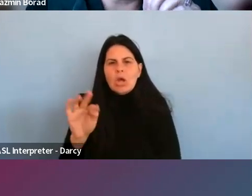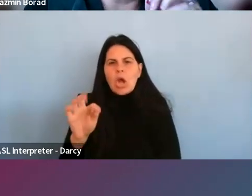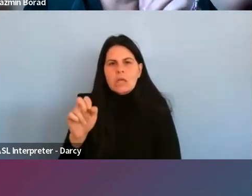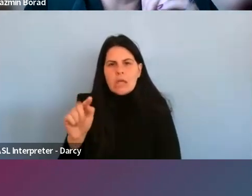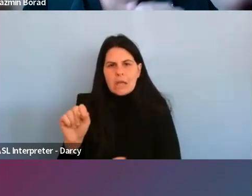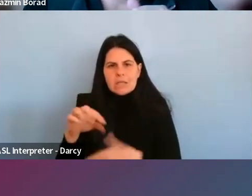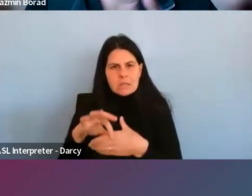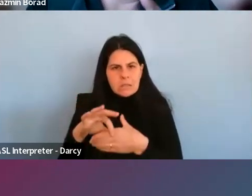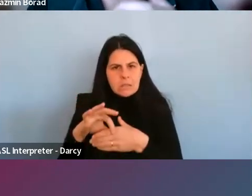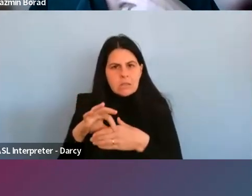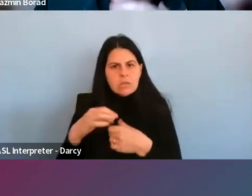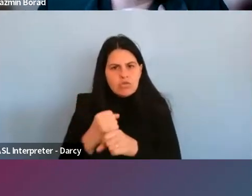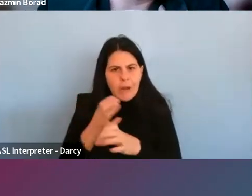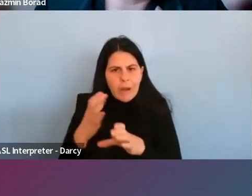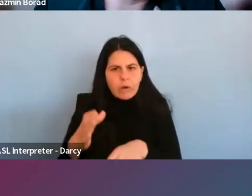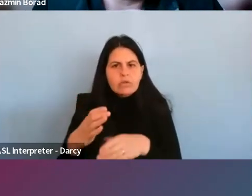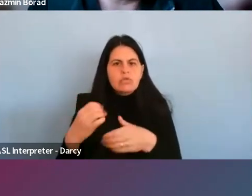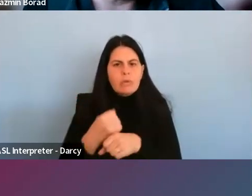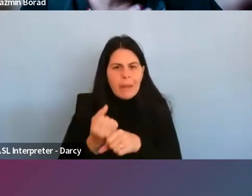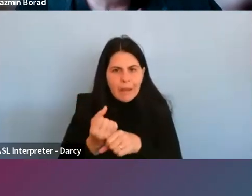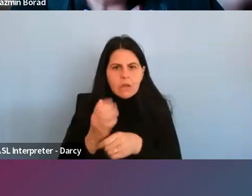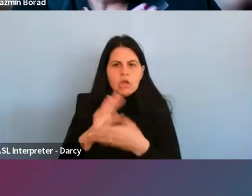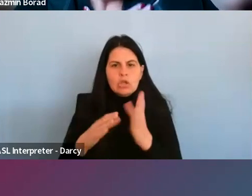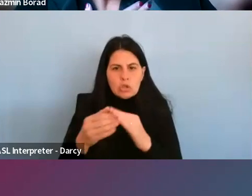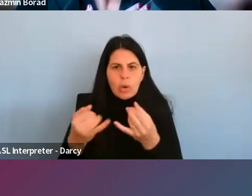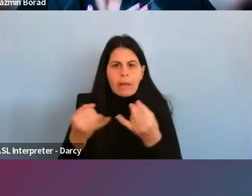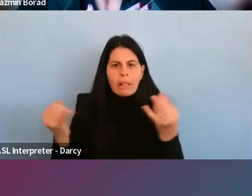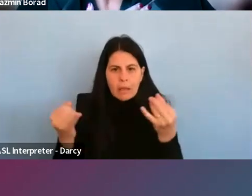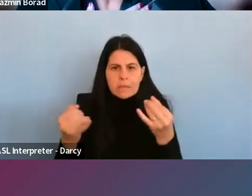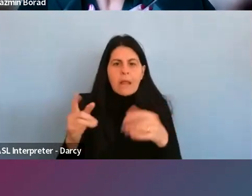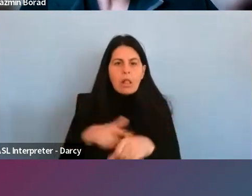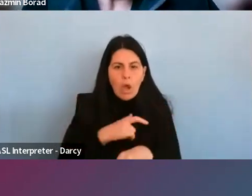in long-term elder and disability care? Sorry for stuttering over that.